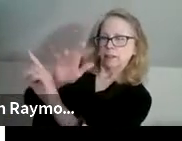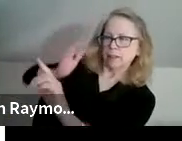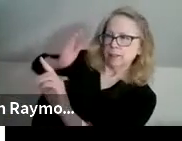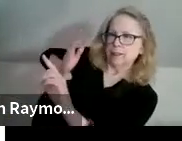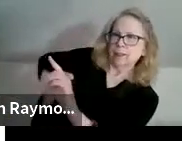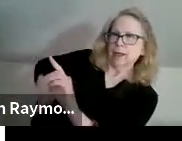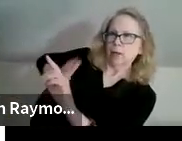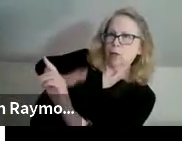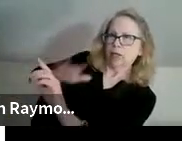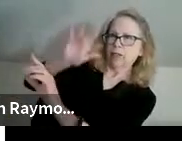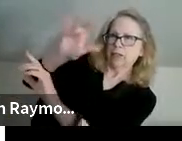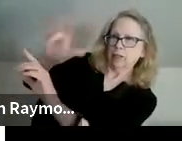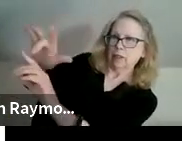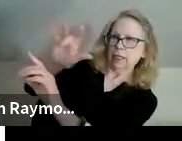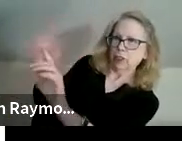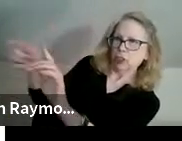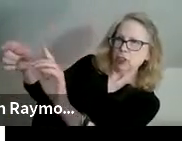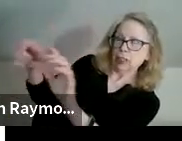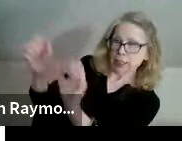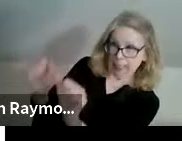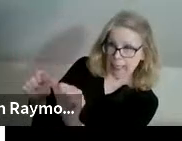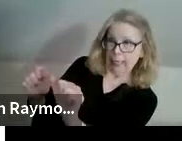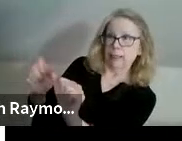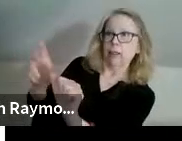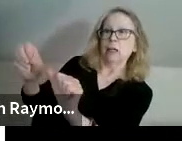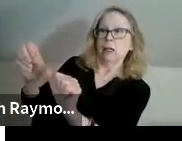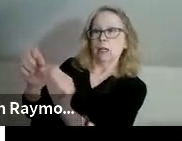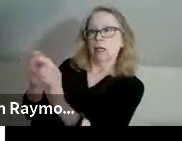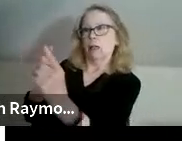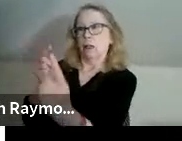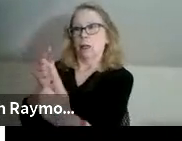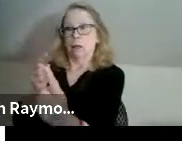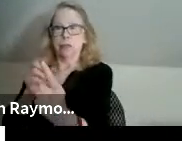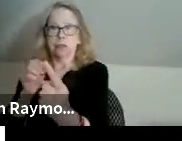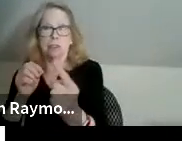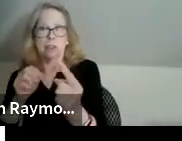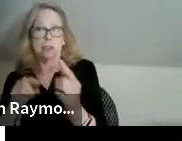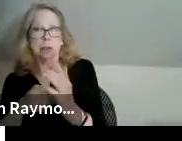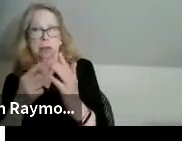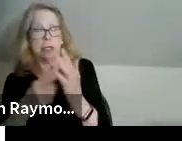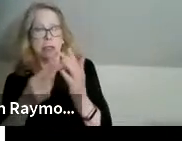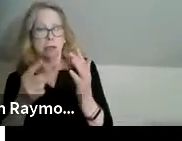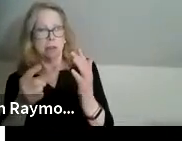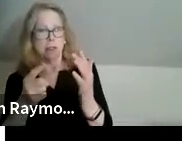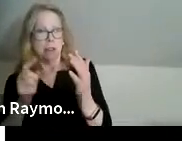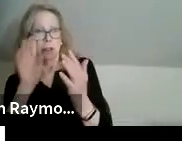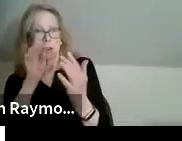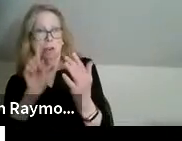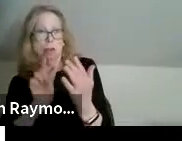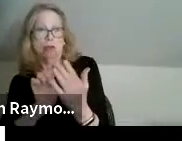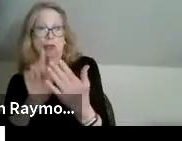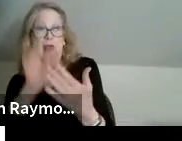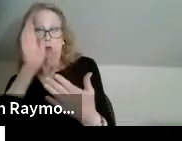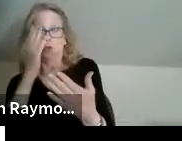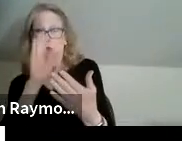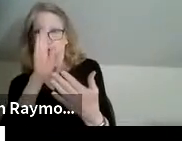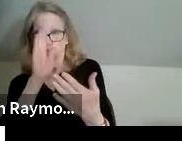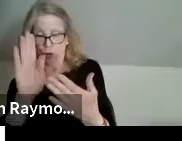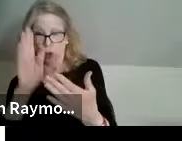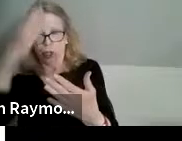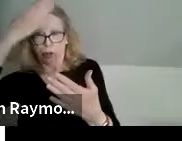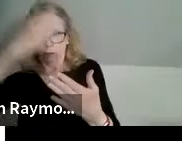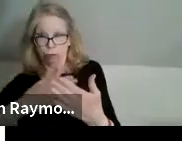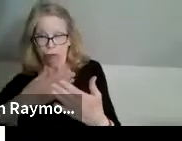to the controls and keys. By contrast, they also sometimes pull straight forward at a device and they